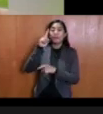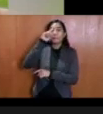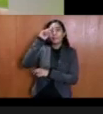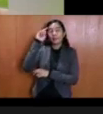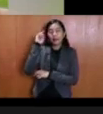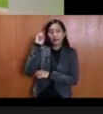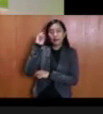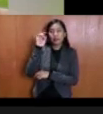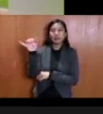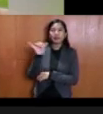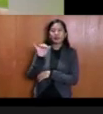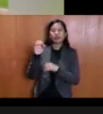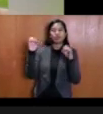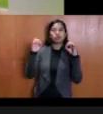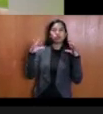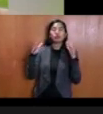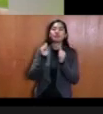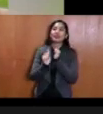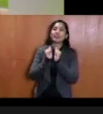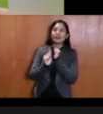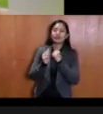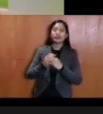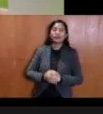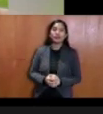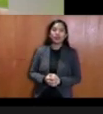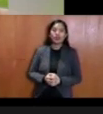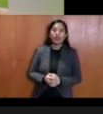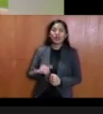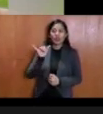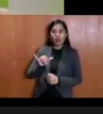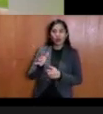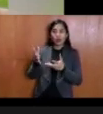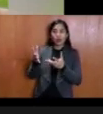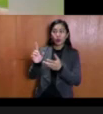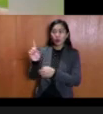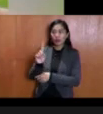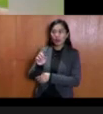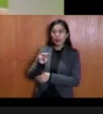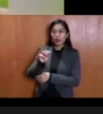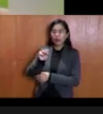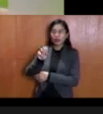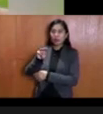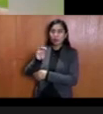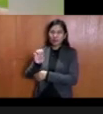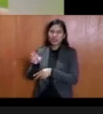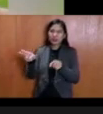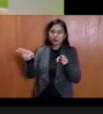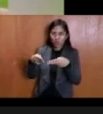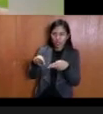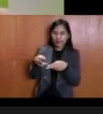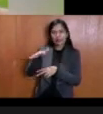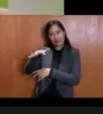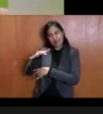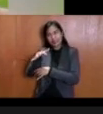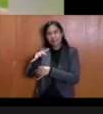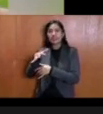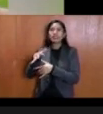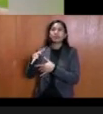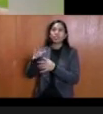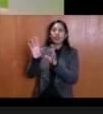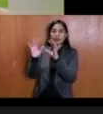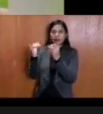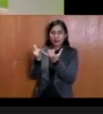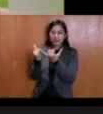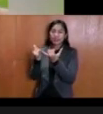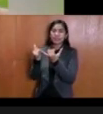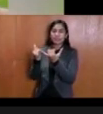like magic, you know. It's what the MSM is, the micro and the small need. You know, the medium, they can even